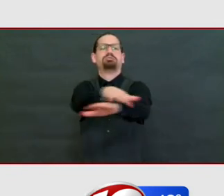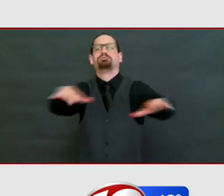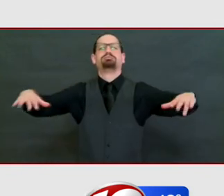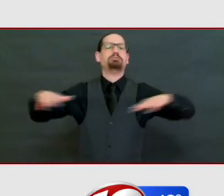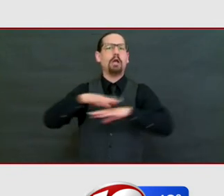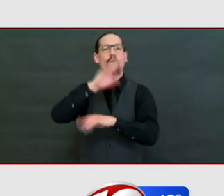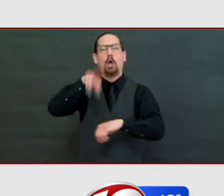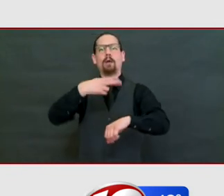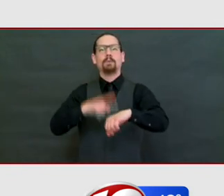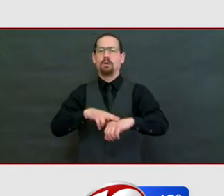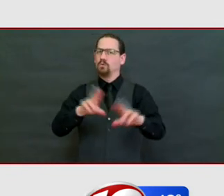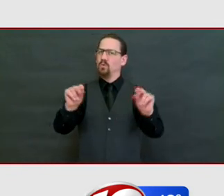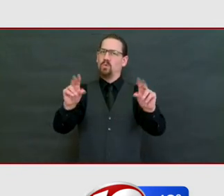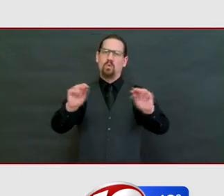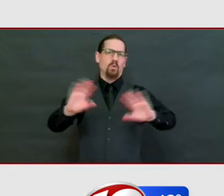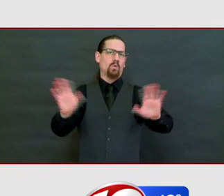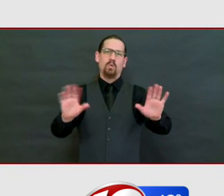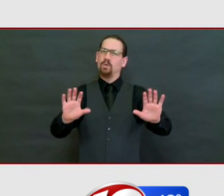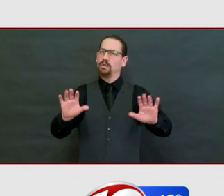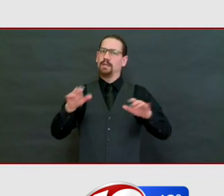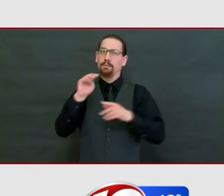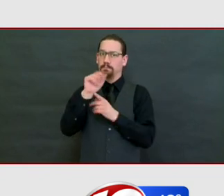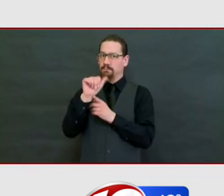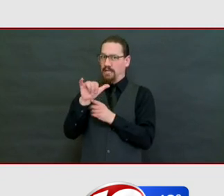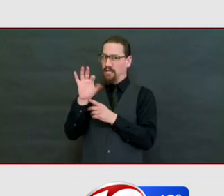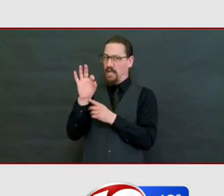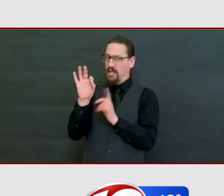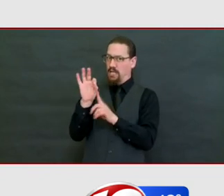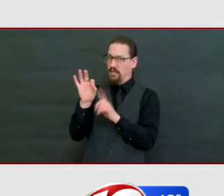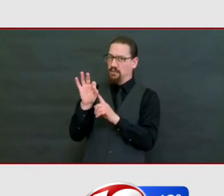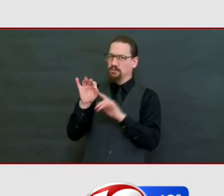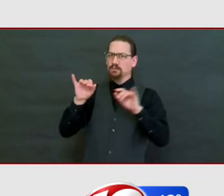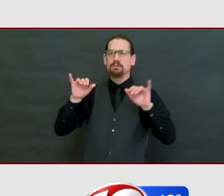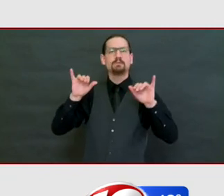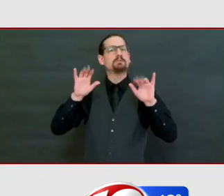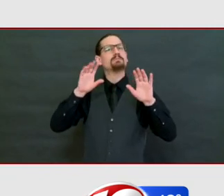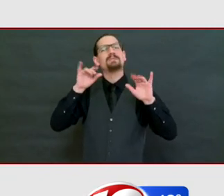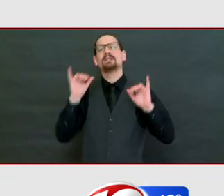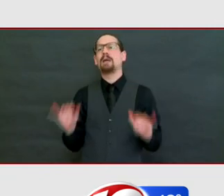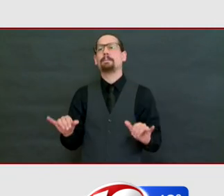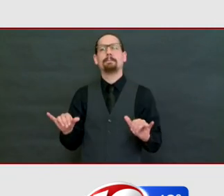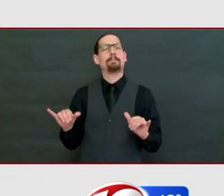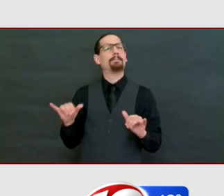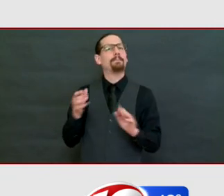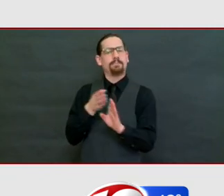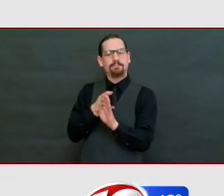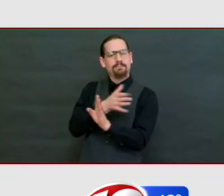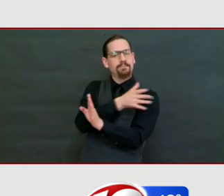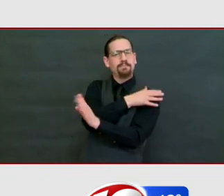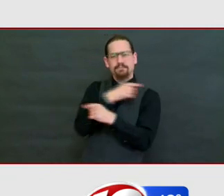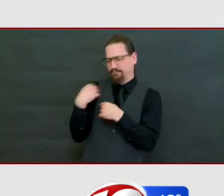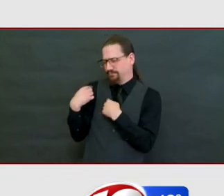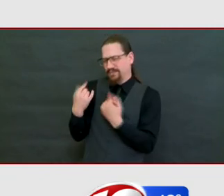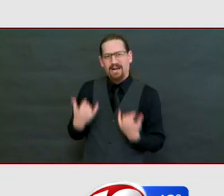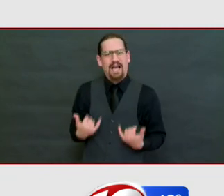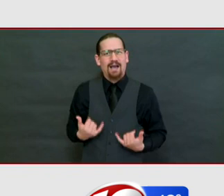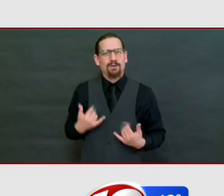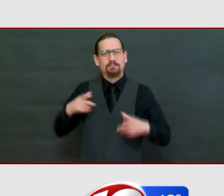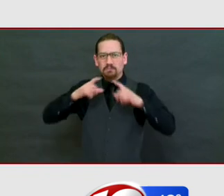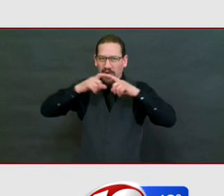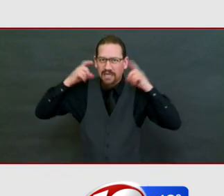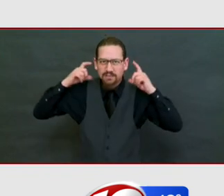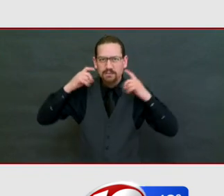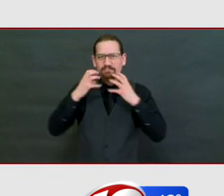A few more folks can go to work. All of the business people, and there are many, many, who are at home now, you know,